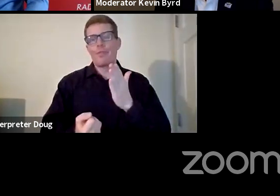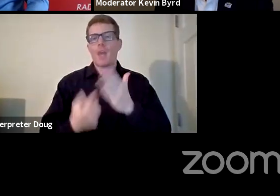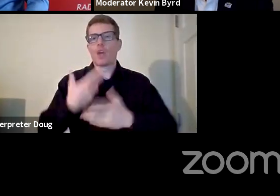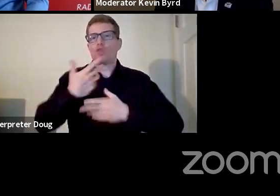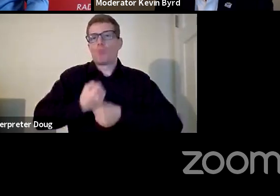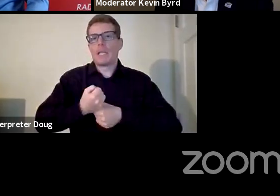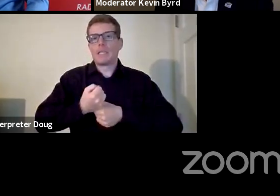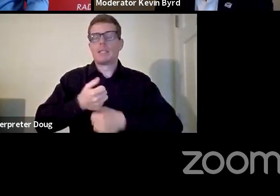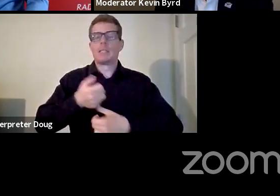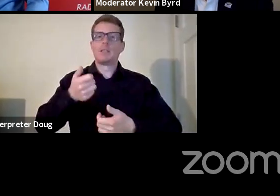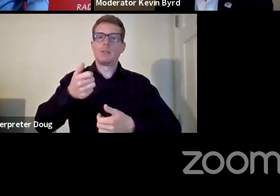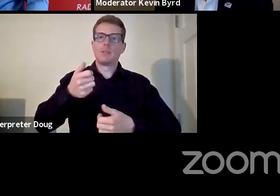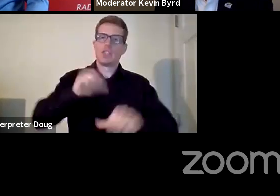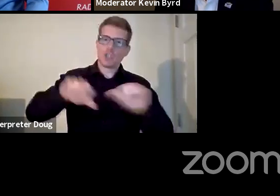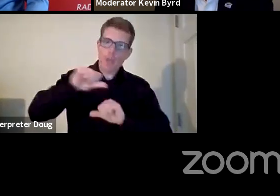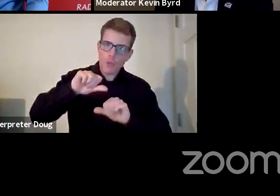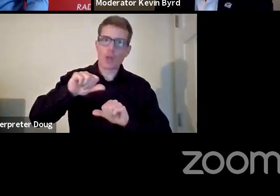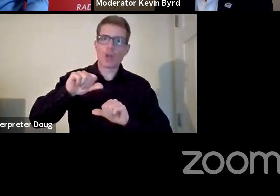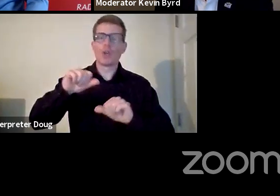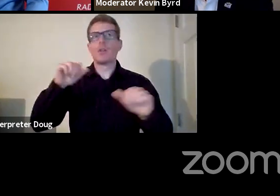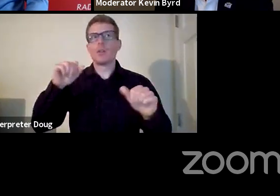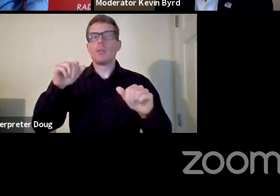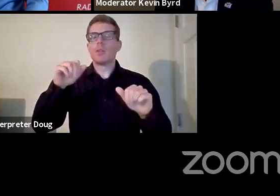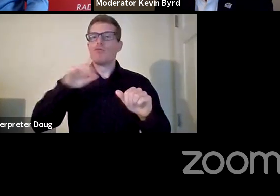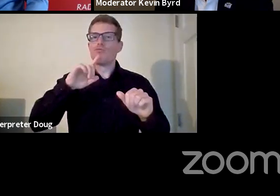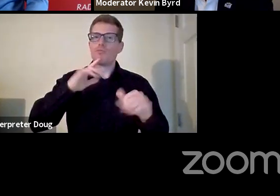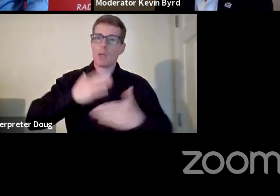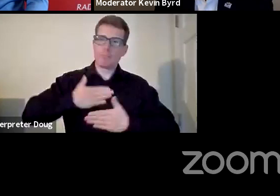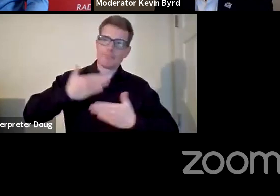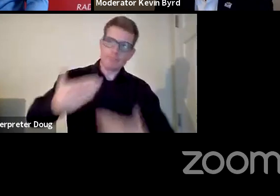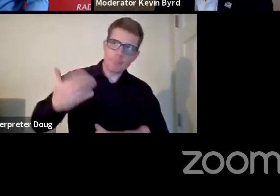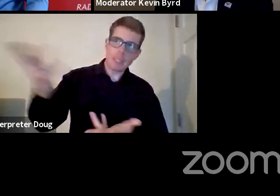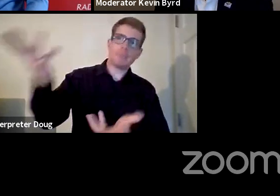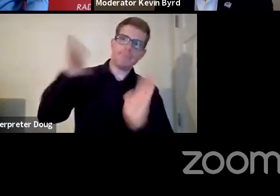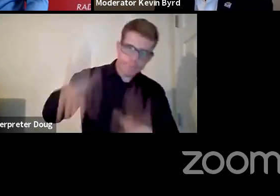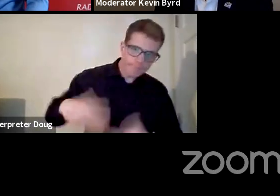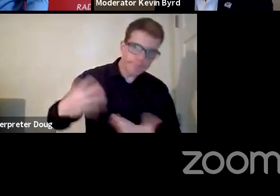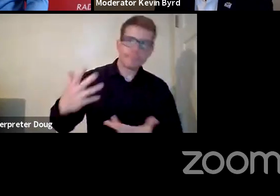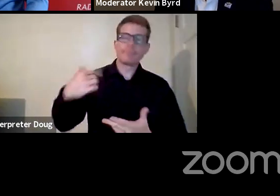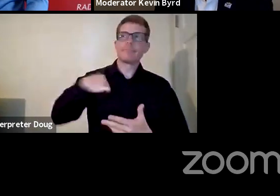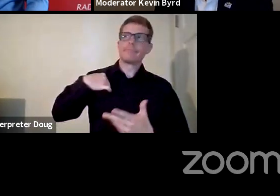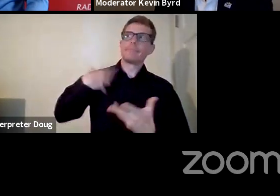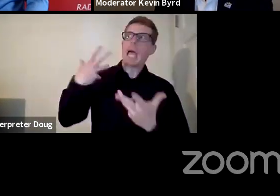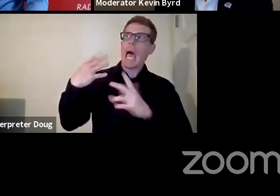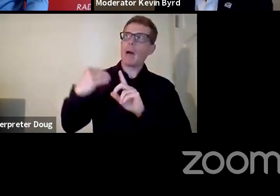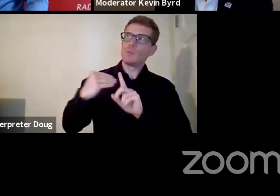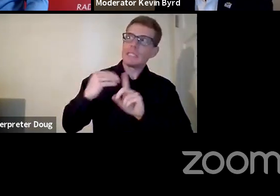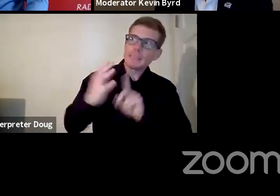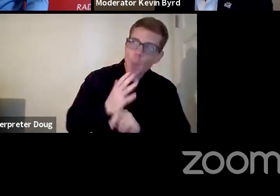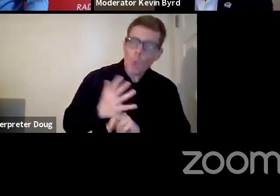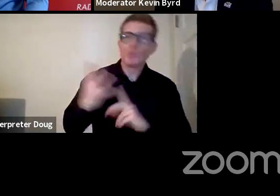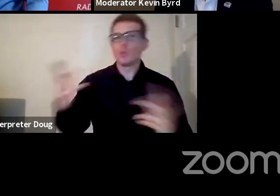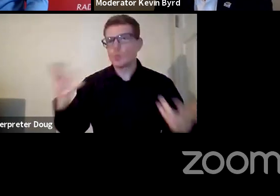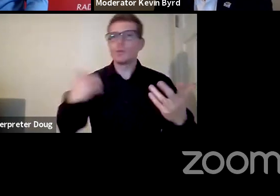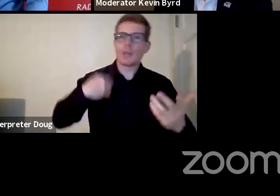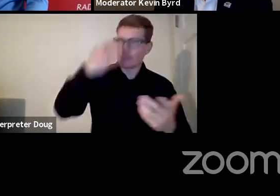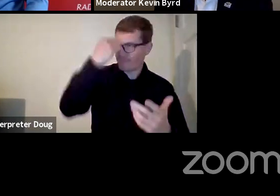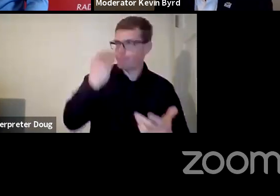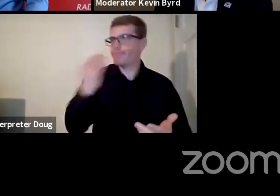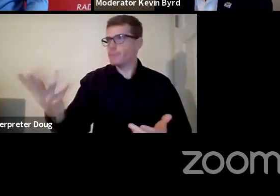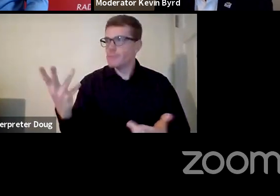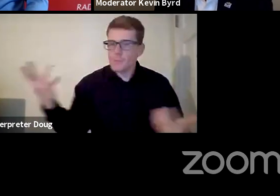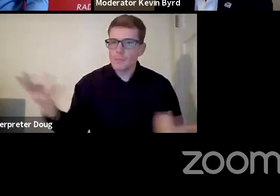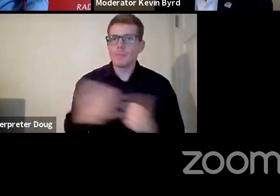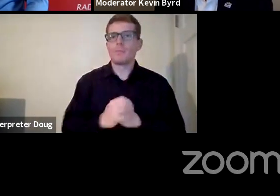be very open with each other. But I think it can work. The dining, same thing. We'll have a lot of grab and go